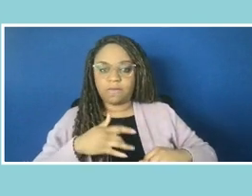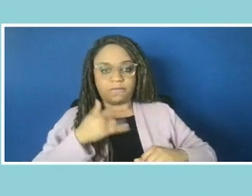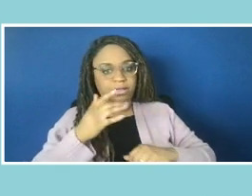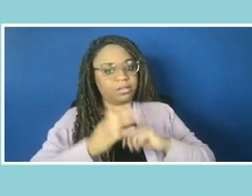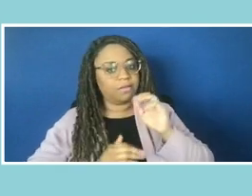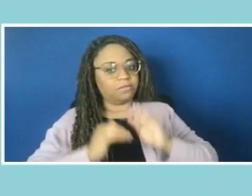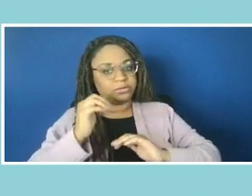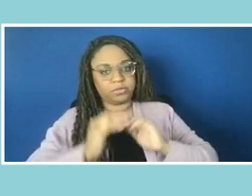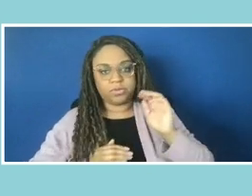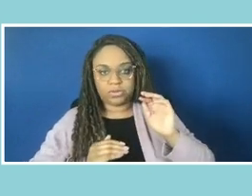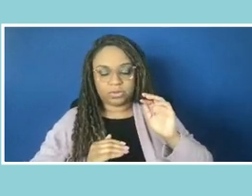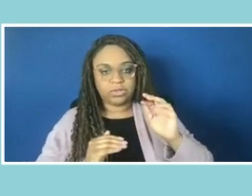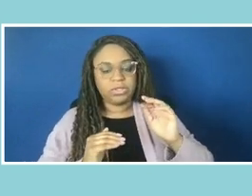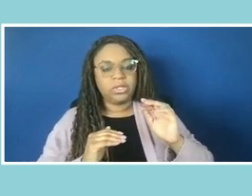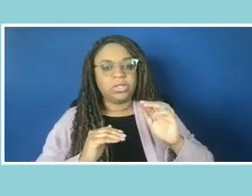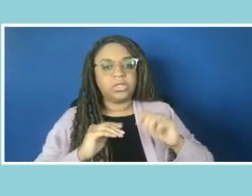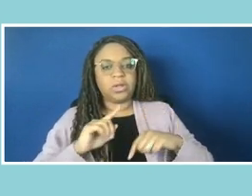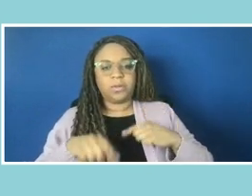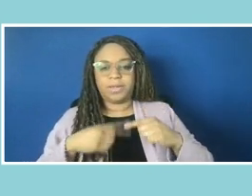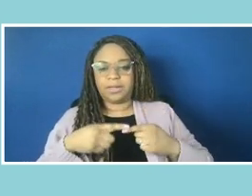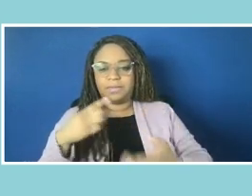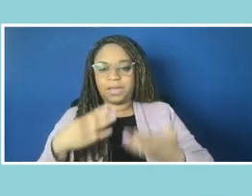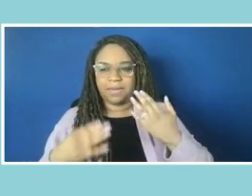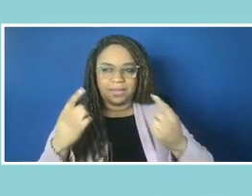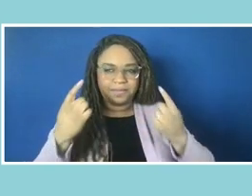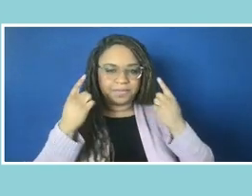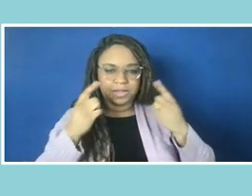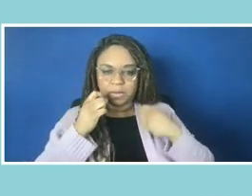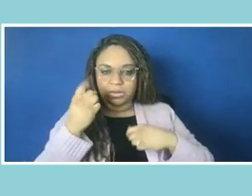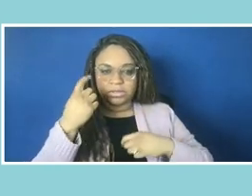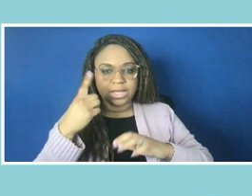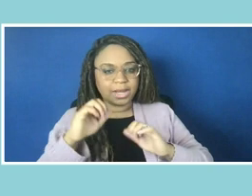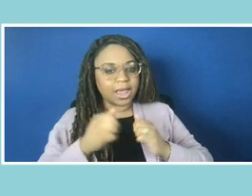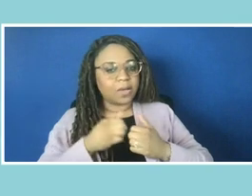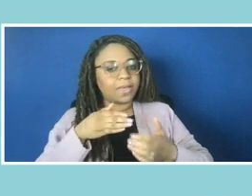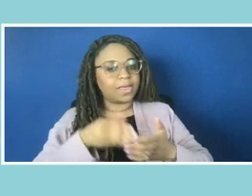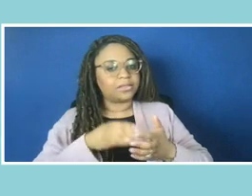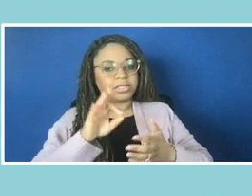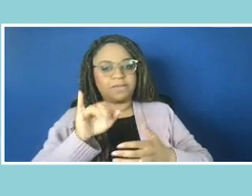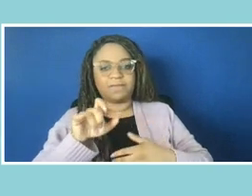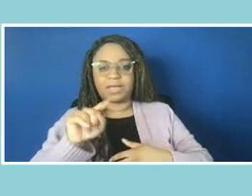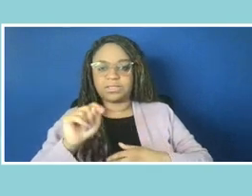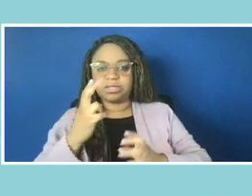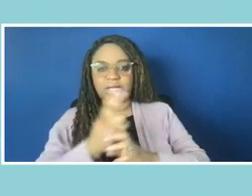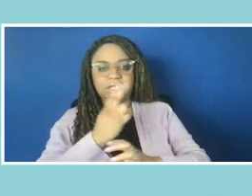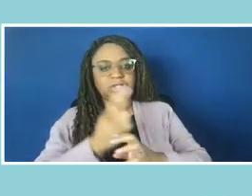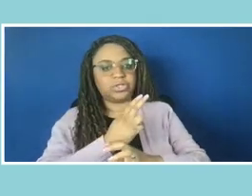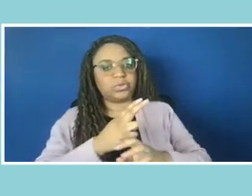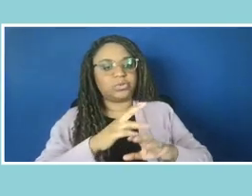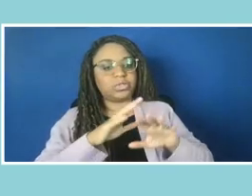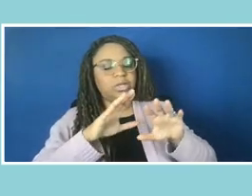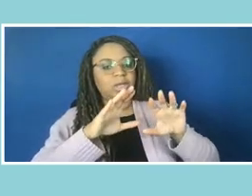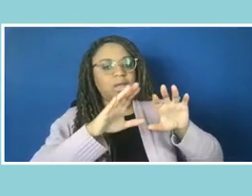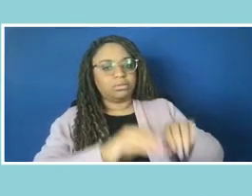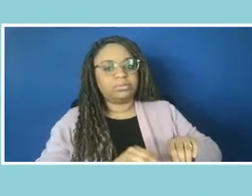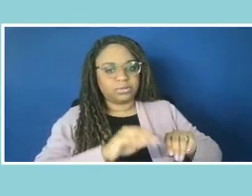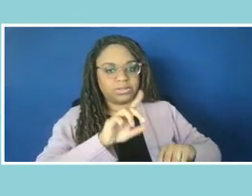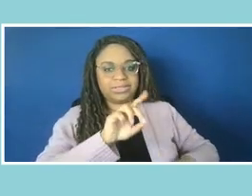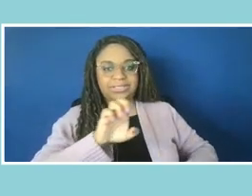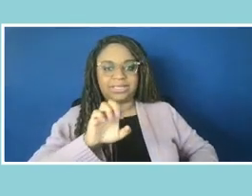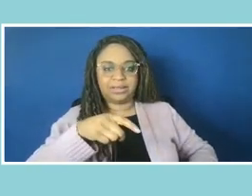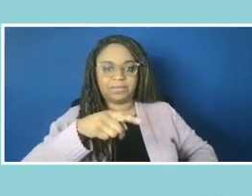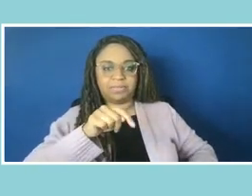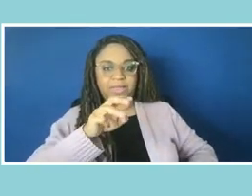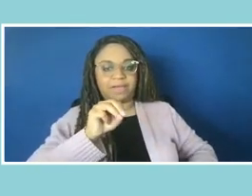that anti-fascists in particular have used deplatforming as such an effective tool when confronting white supremacy, and things that we